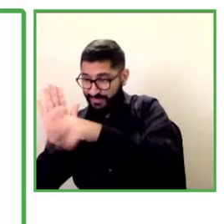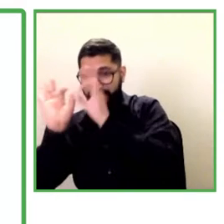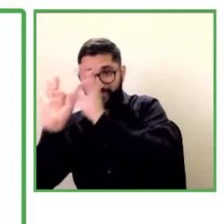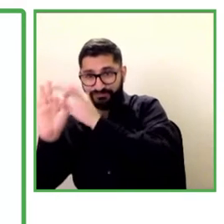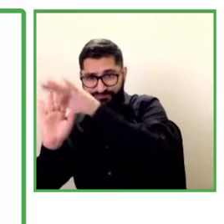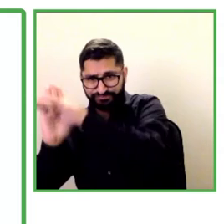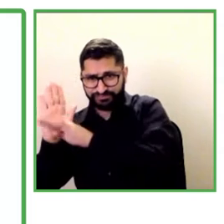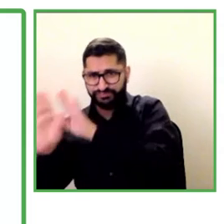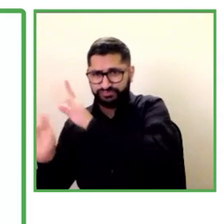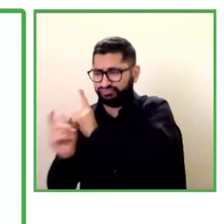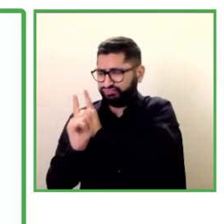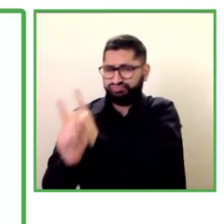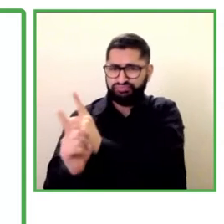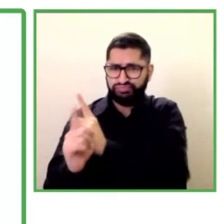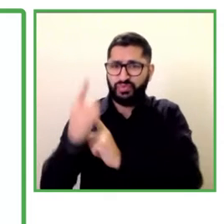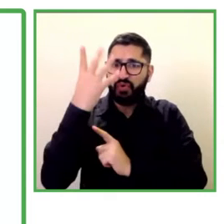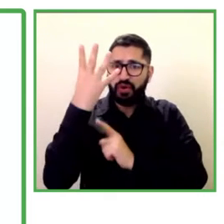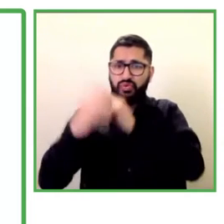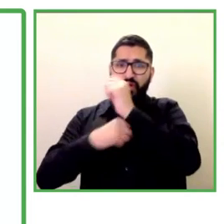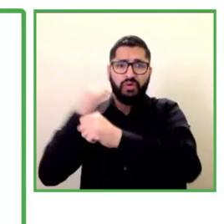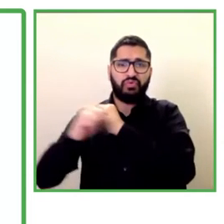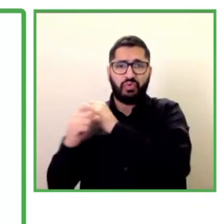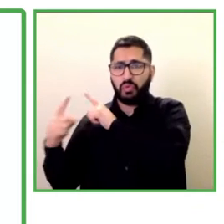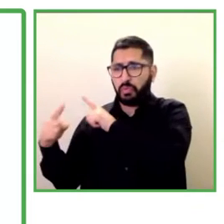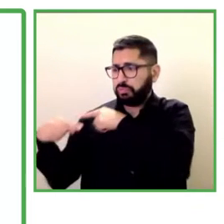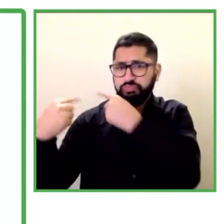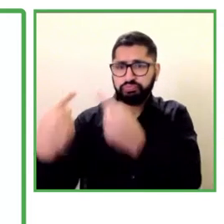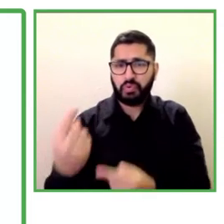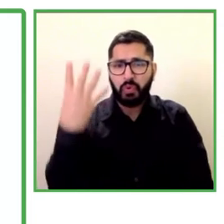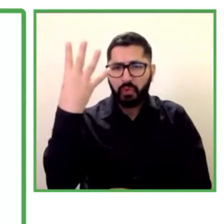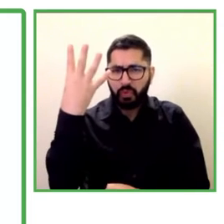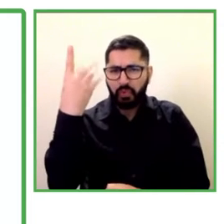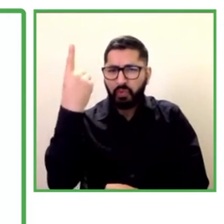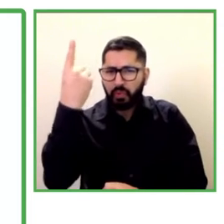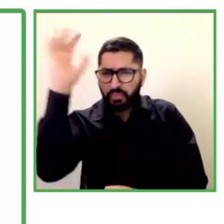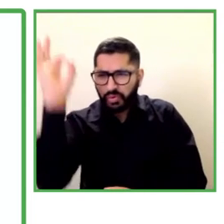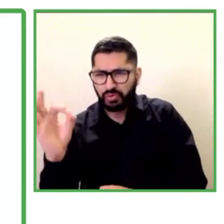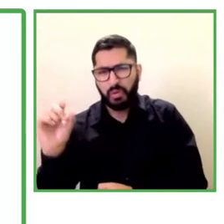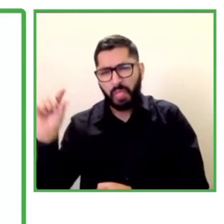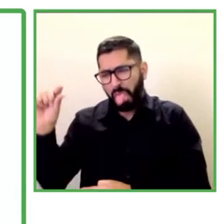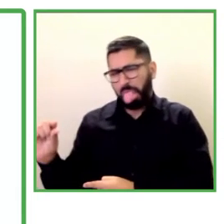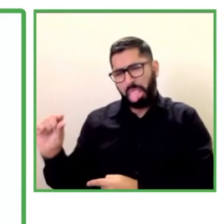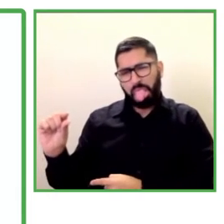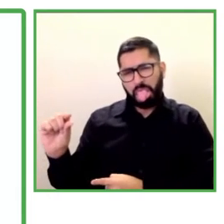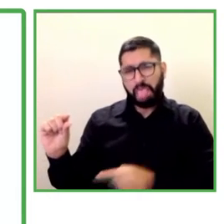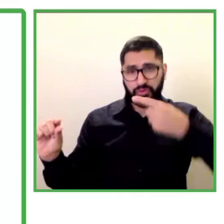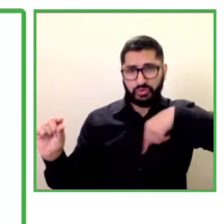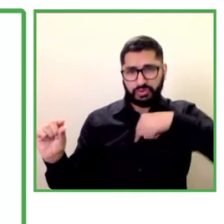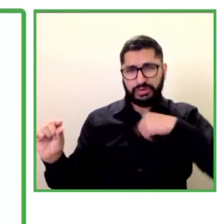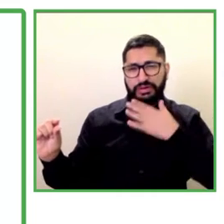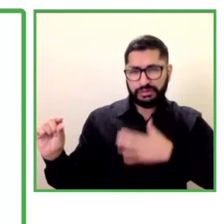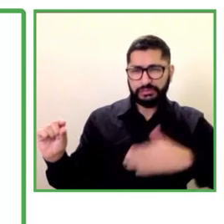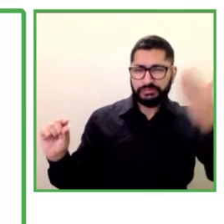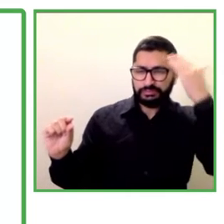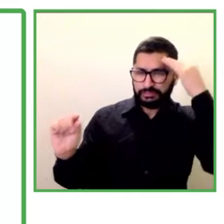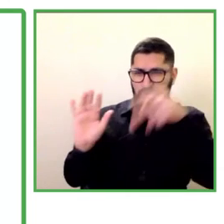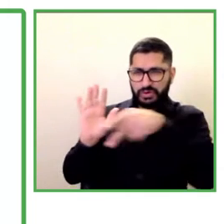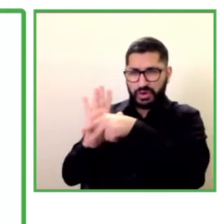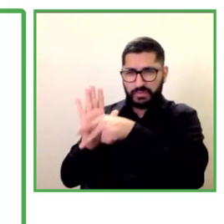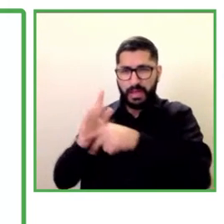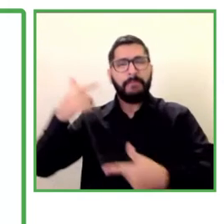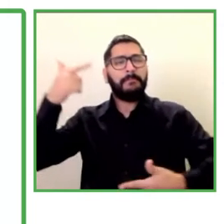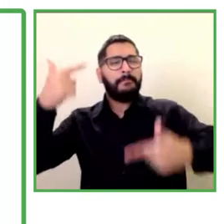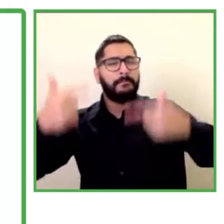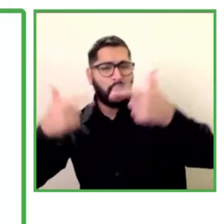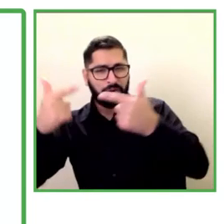We've understood after 3 years of this implementation that there's so much more. This is normative and related to